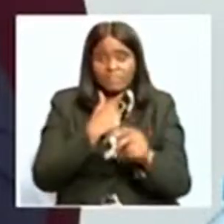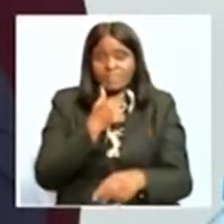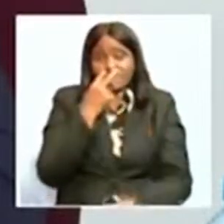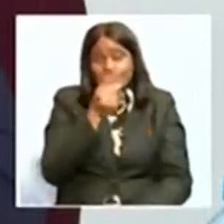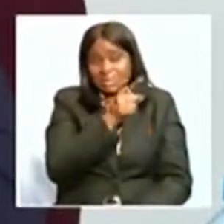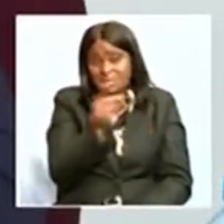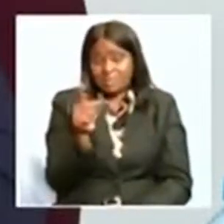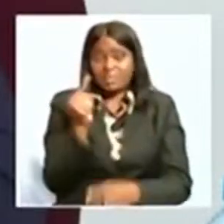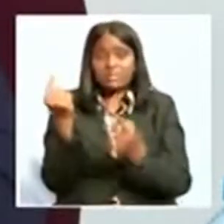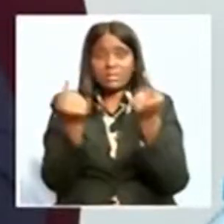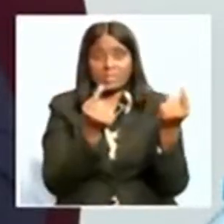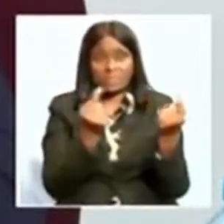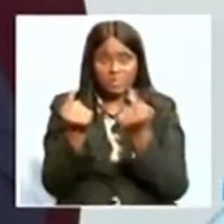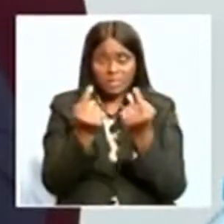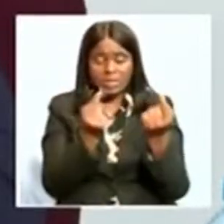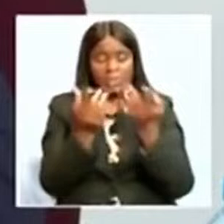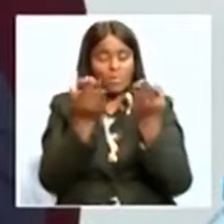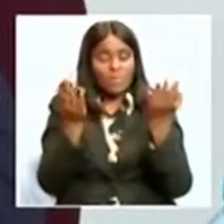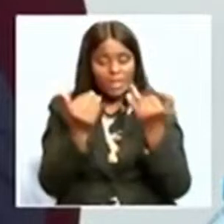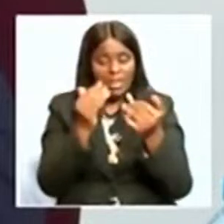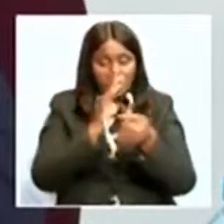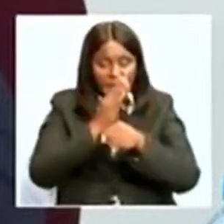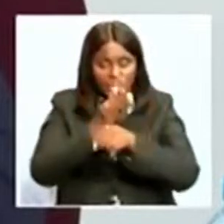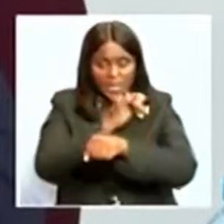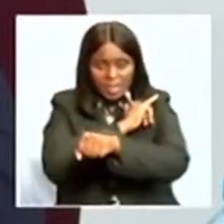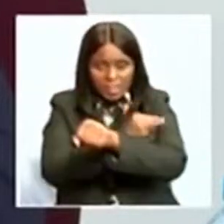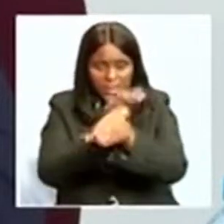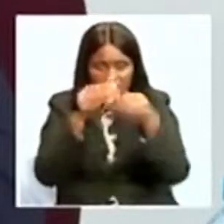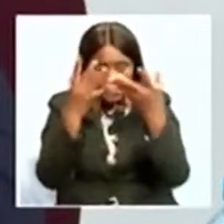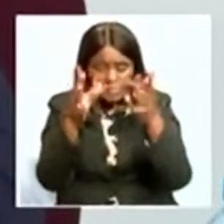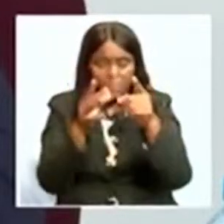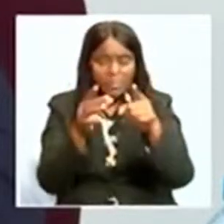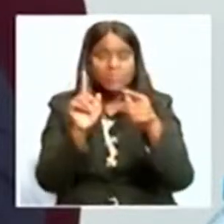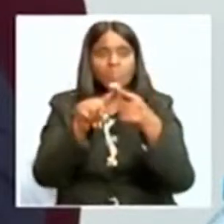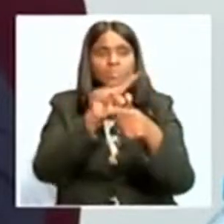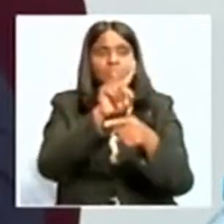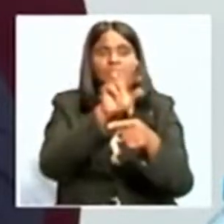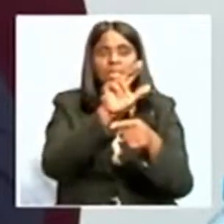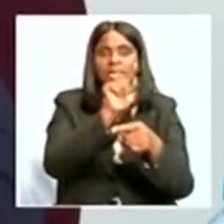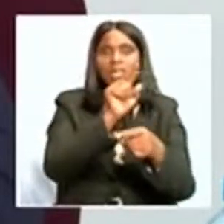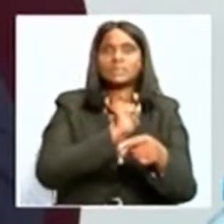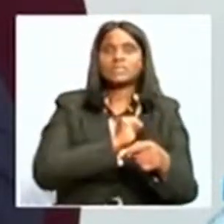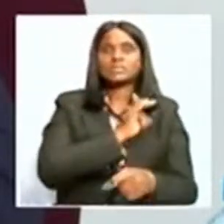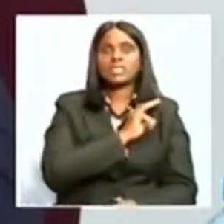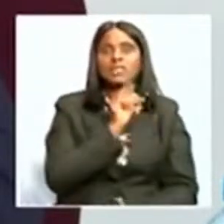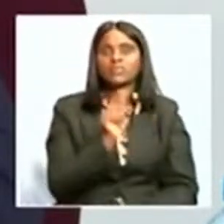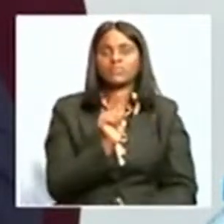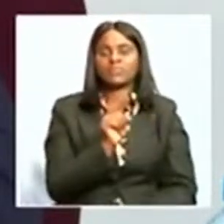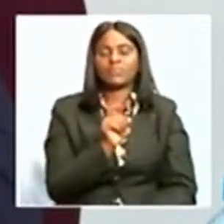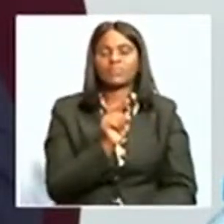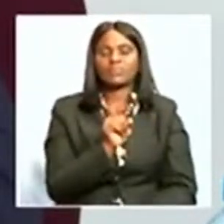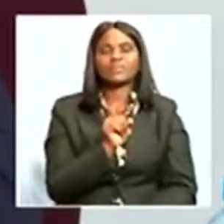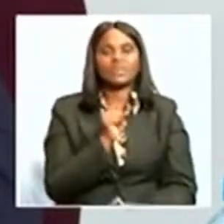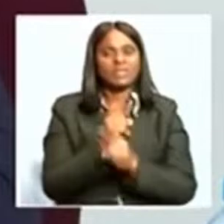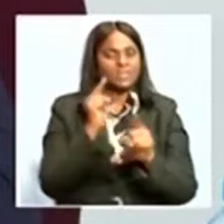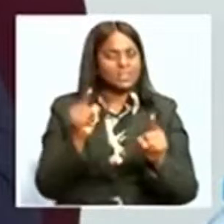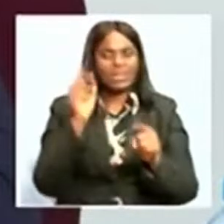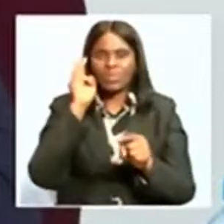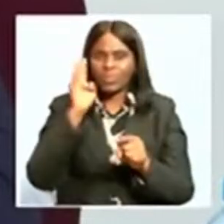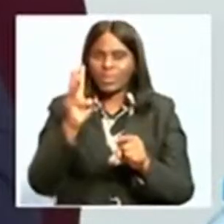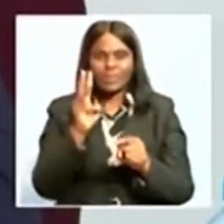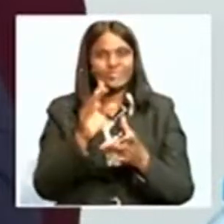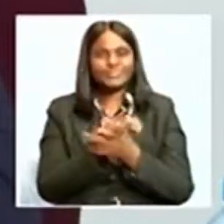a situation where once immunity is given to ZRA staff, they're just going to